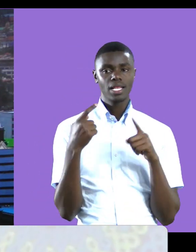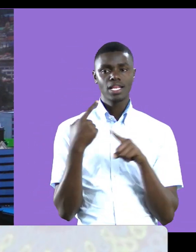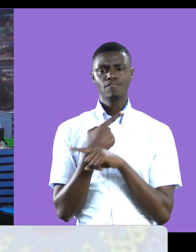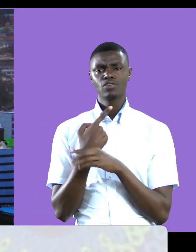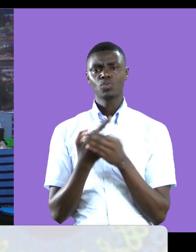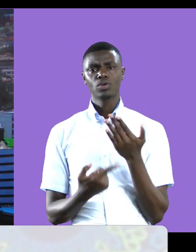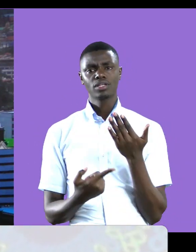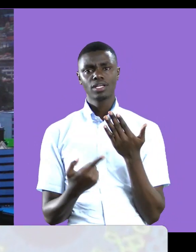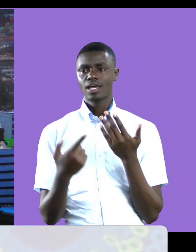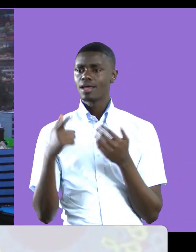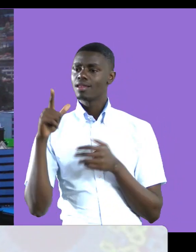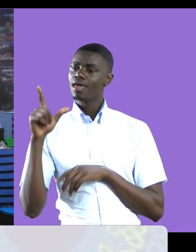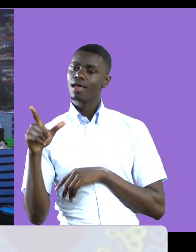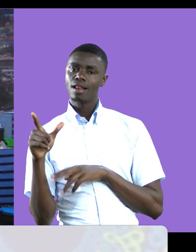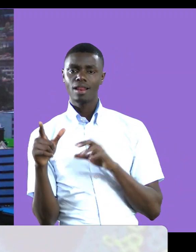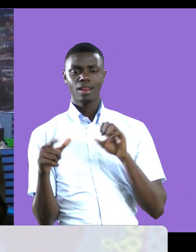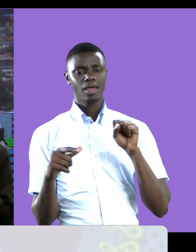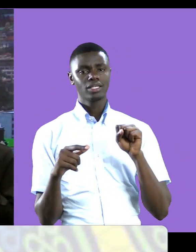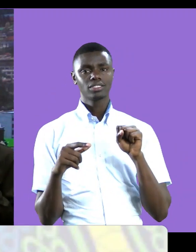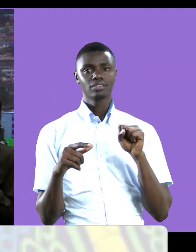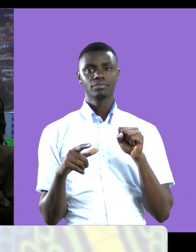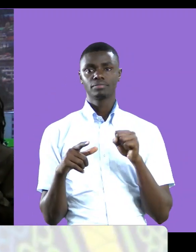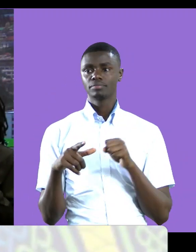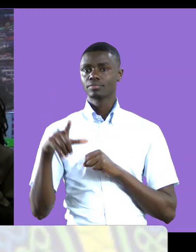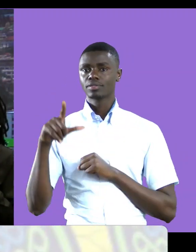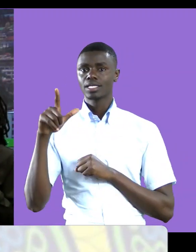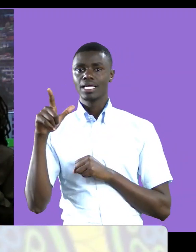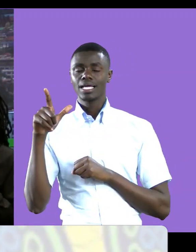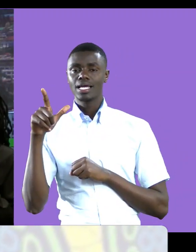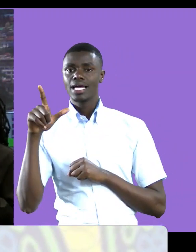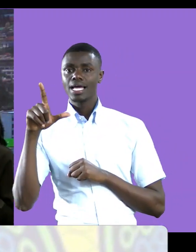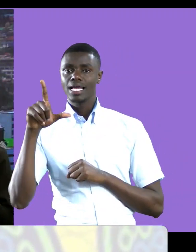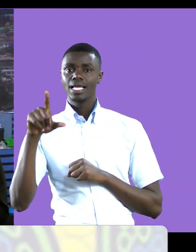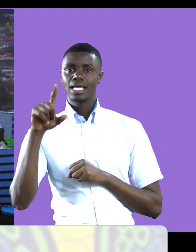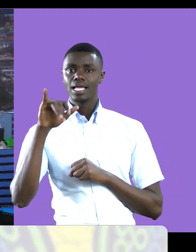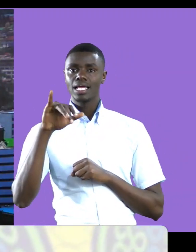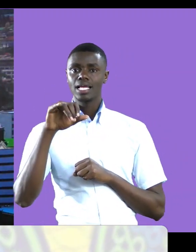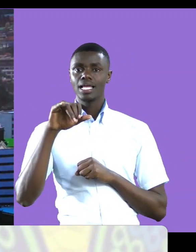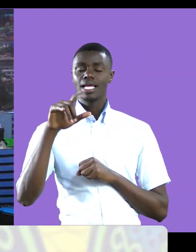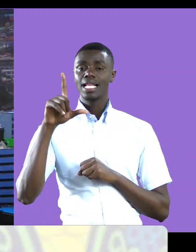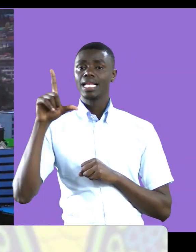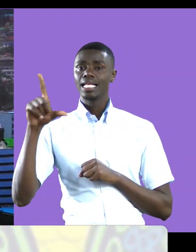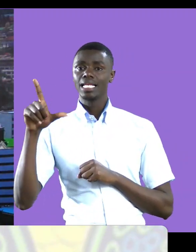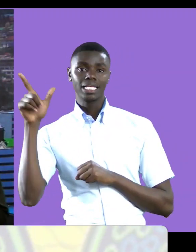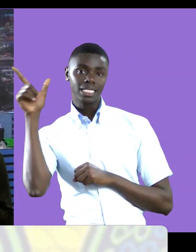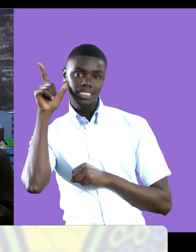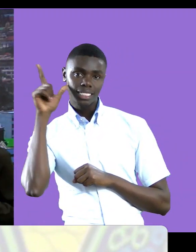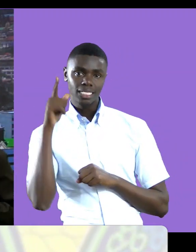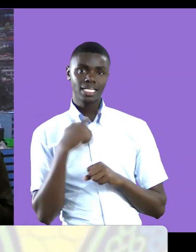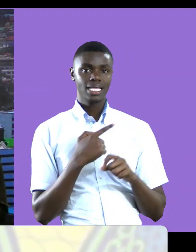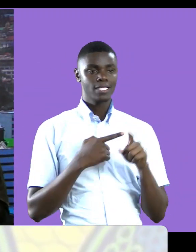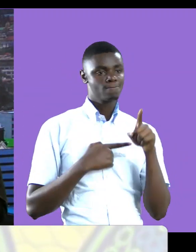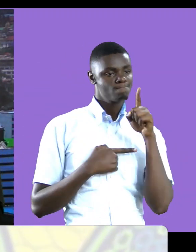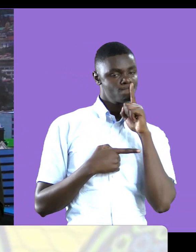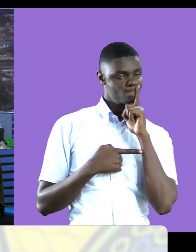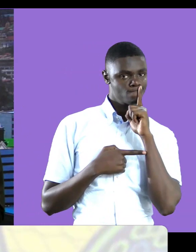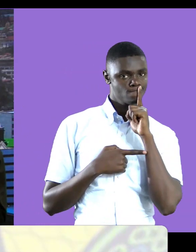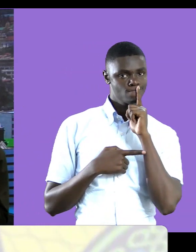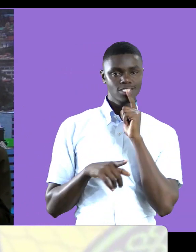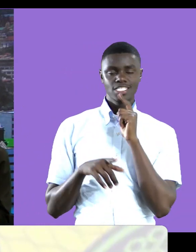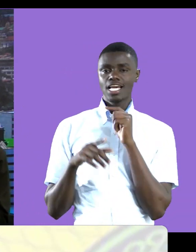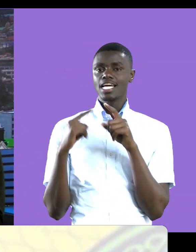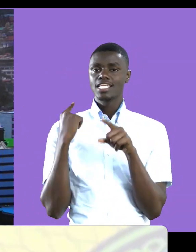S. So listen silent. I was today old. No masala.